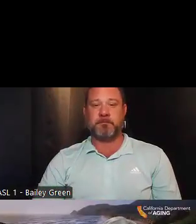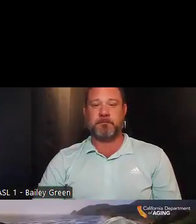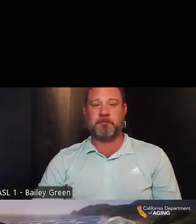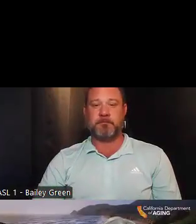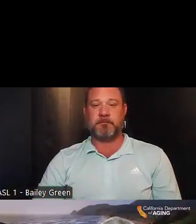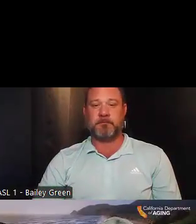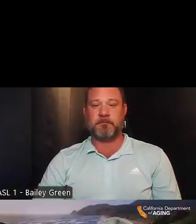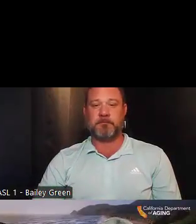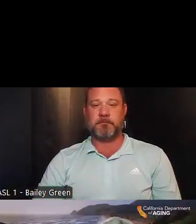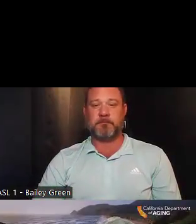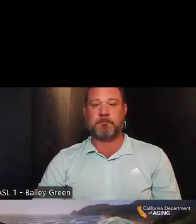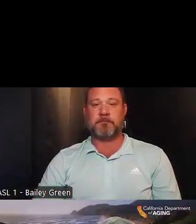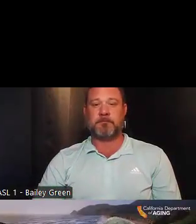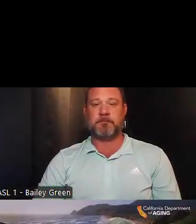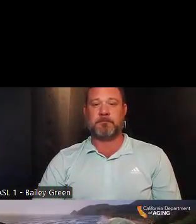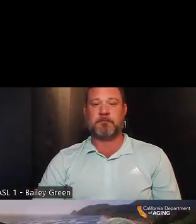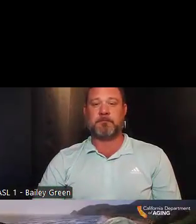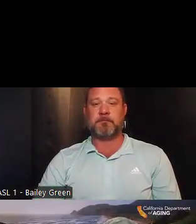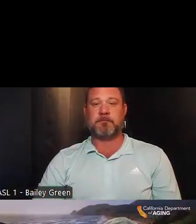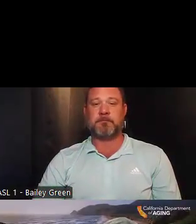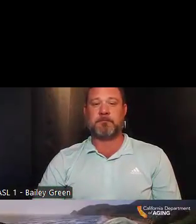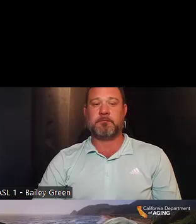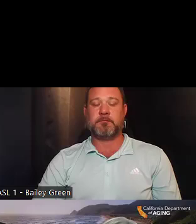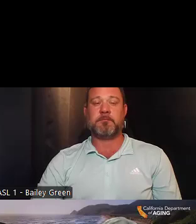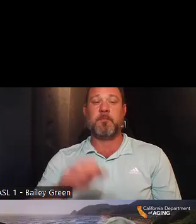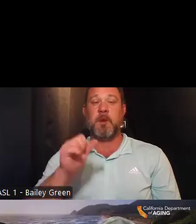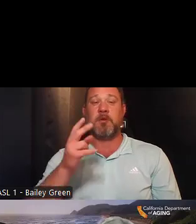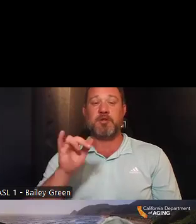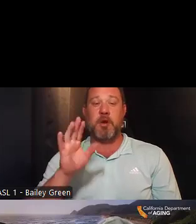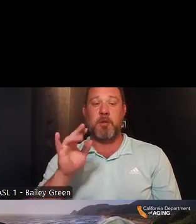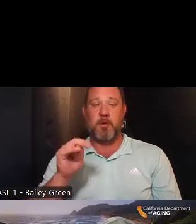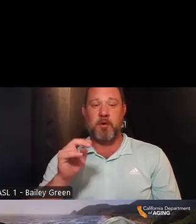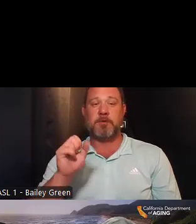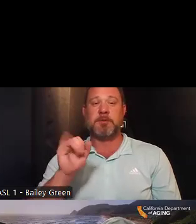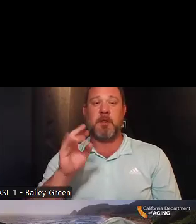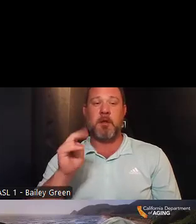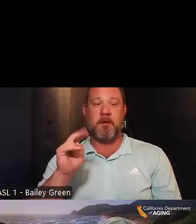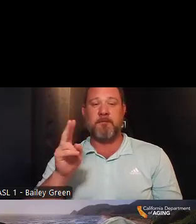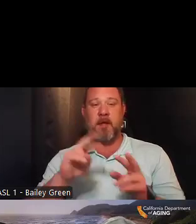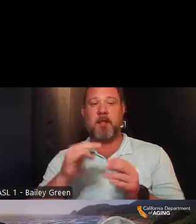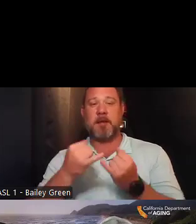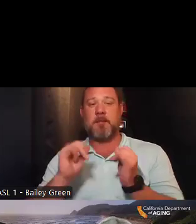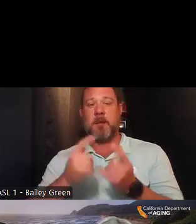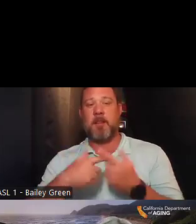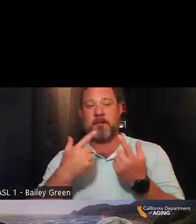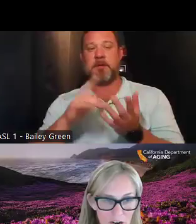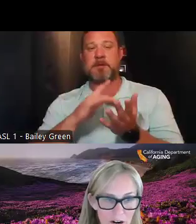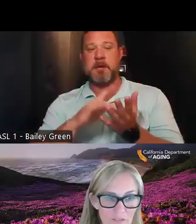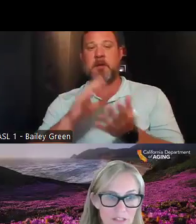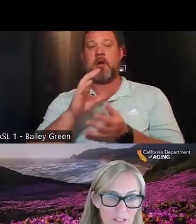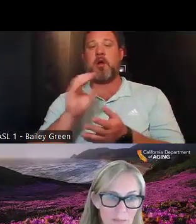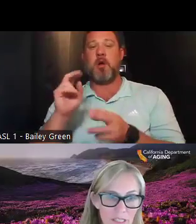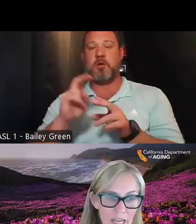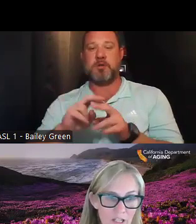Hagar. Also, I'd like to welcome Sherry Burns, Executive Director of Silicon Valley Independent Living Center, and also co-chair